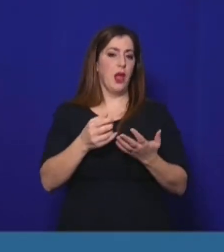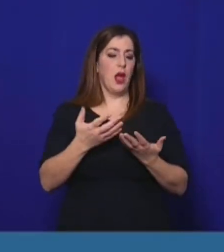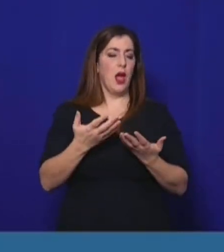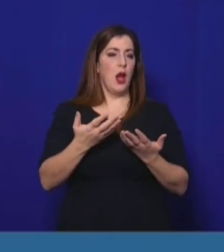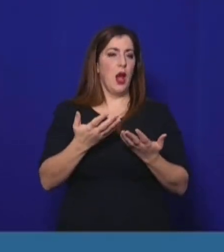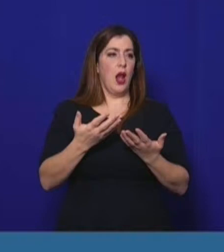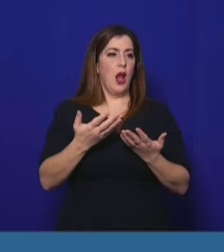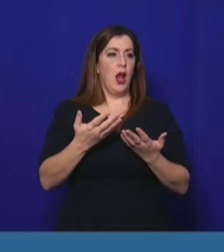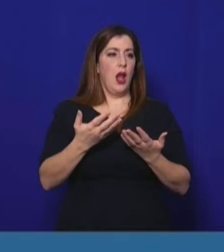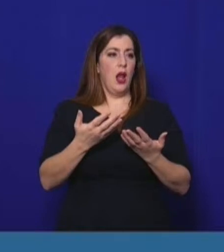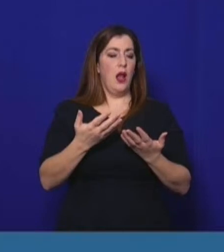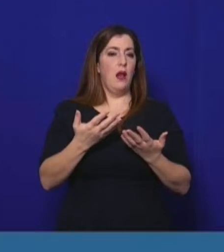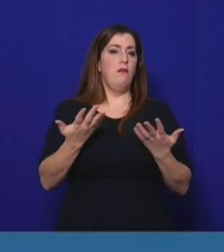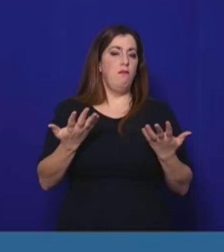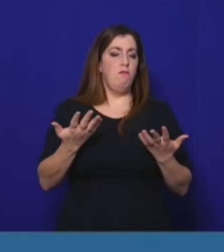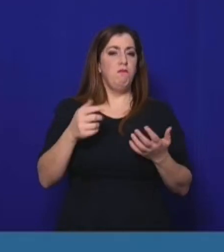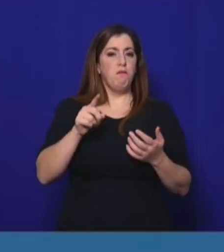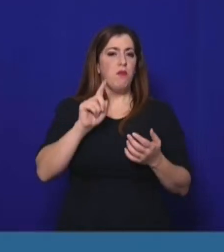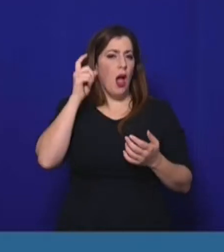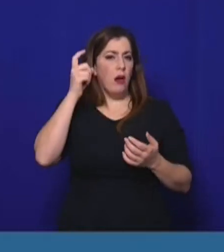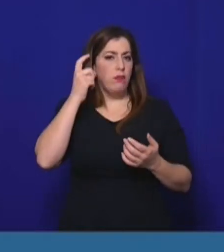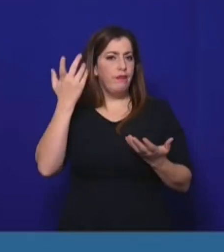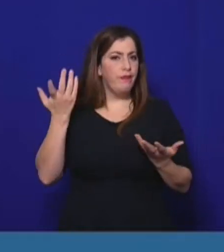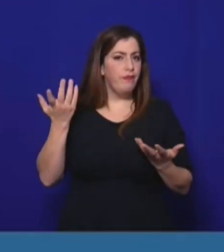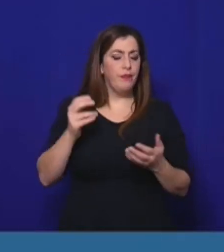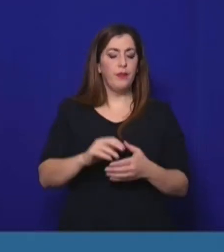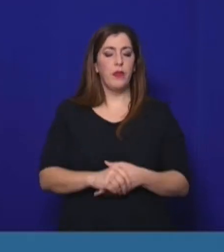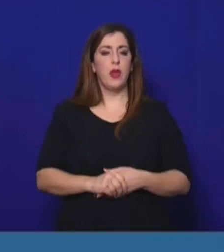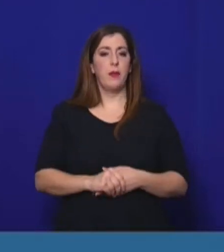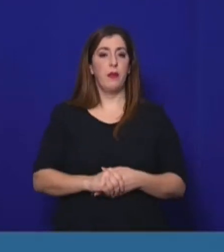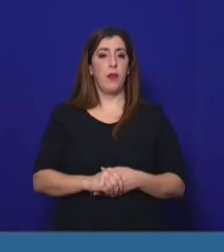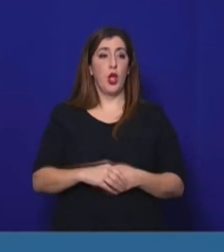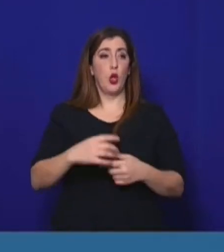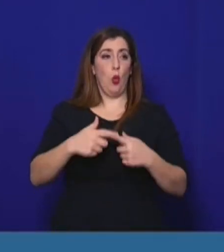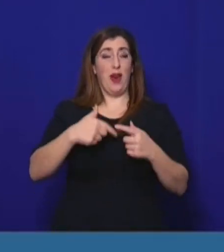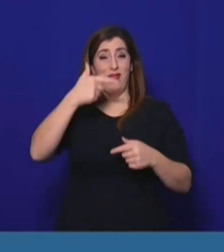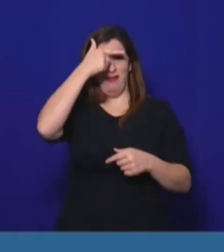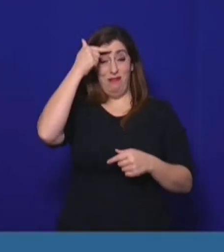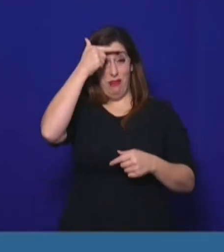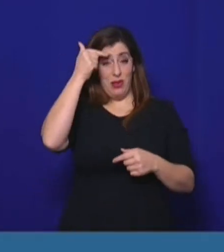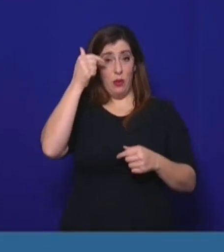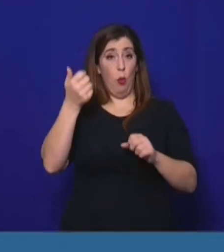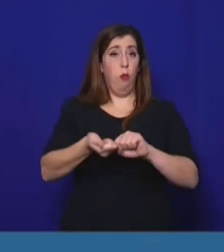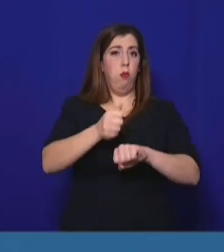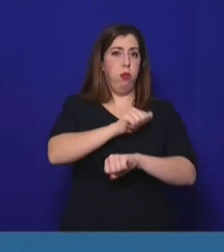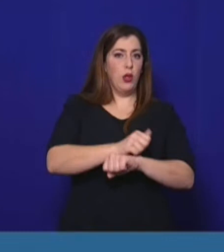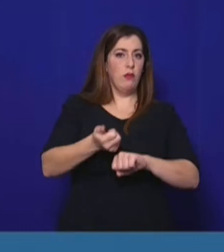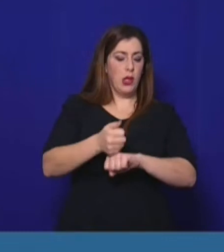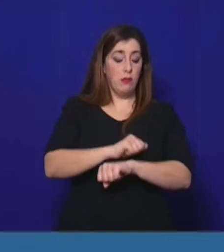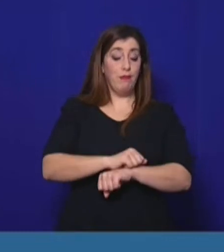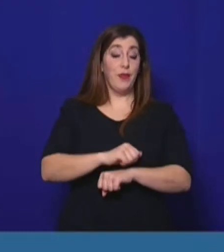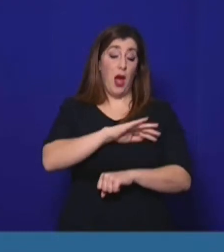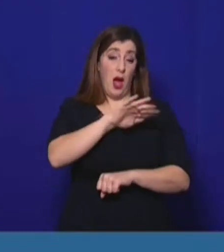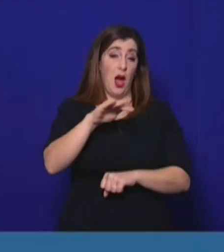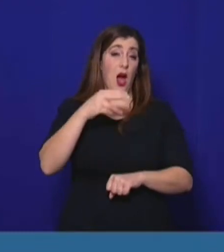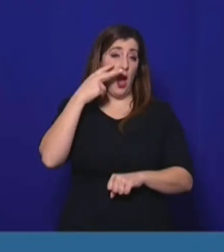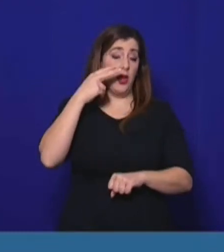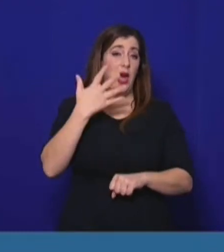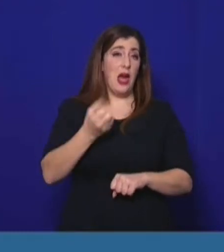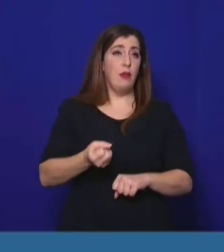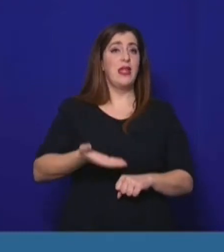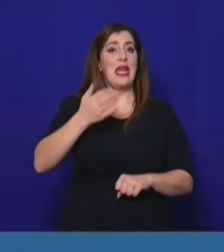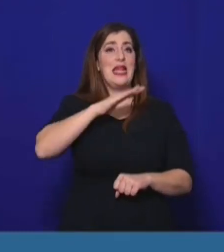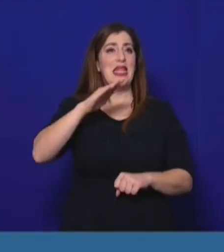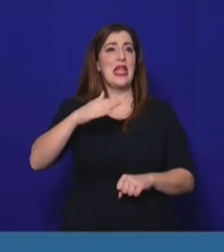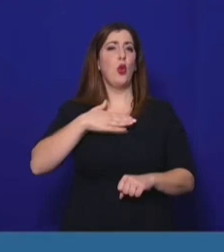kellhom iktar sintomi, allura kellna iktar persuni li kienu qegħdin jagħmlu booking ukoll fit-testing tagħna, ta' li aħna